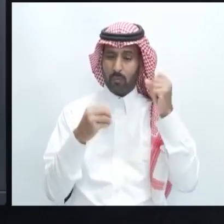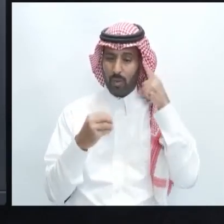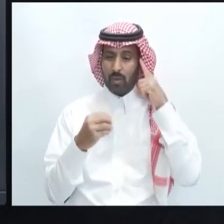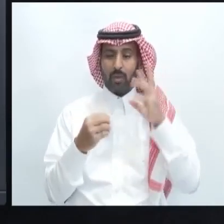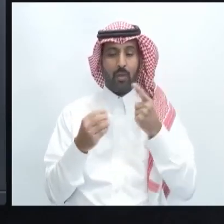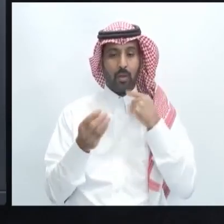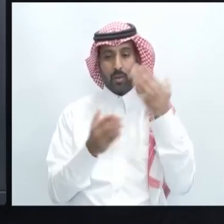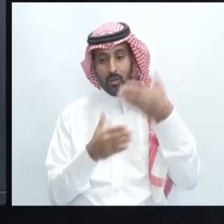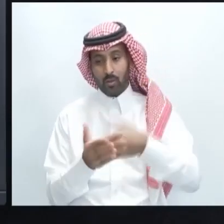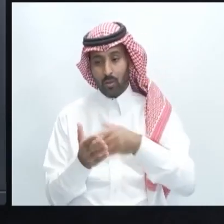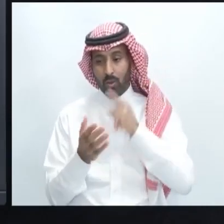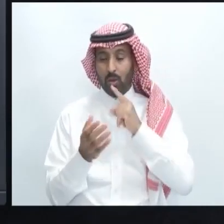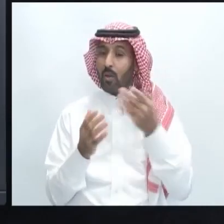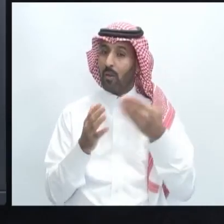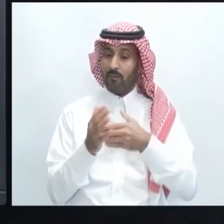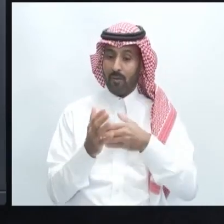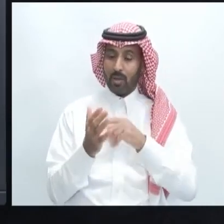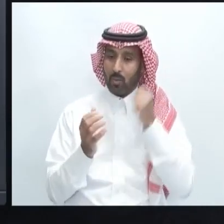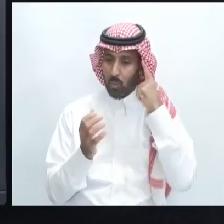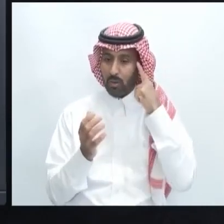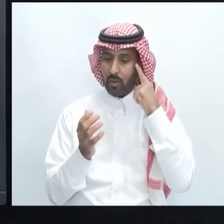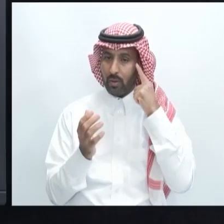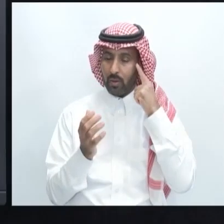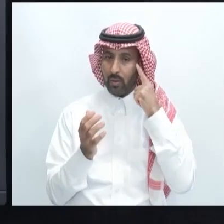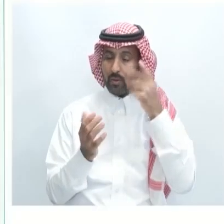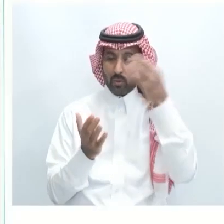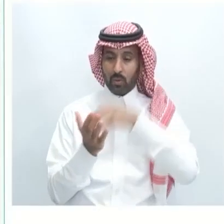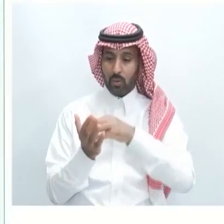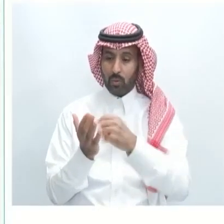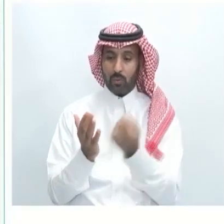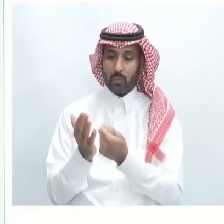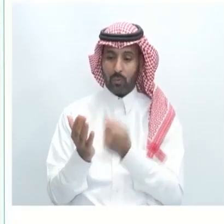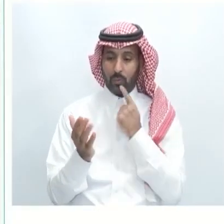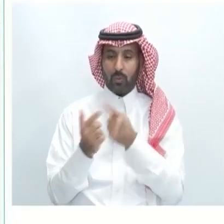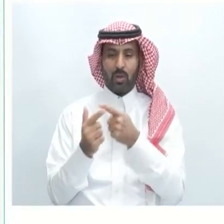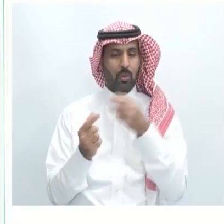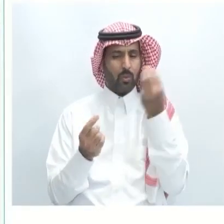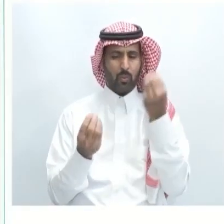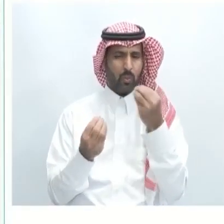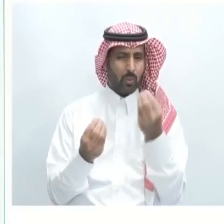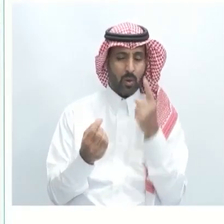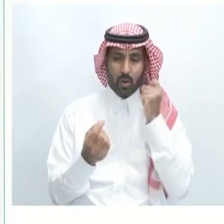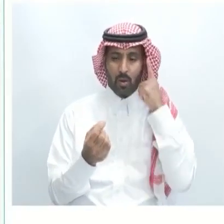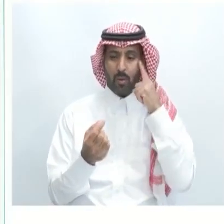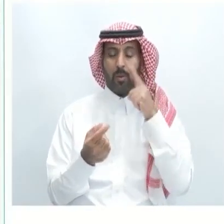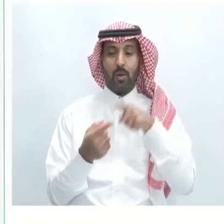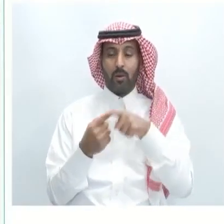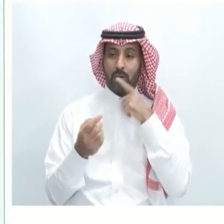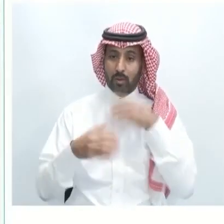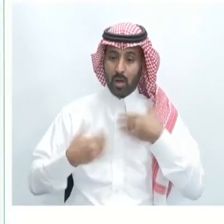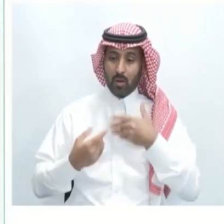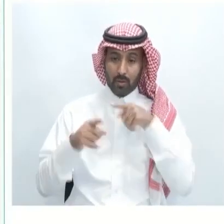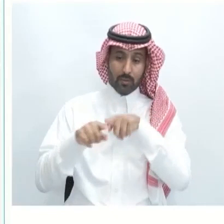until you reach the final idea. Again, try to brainstorm a few ideas about pranks